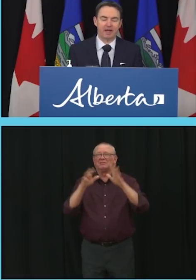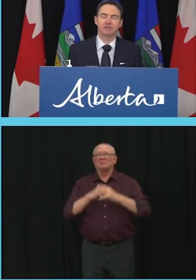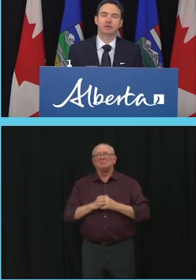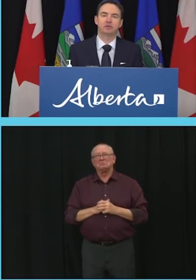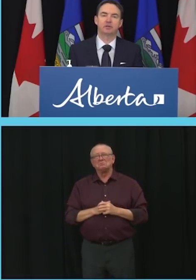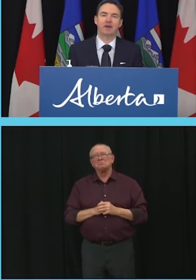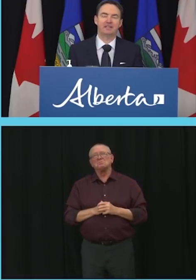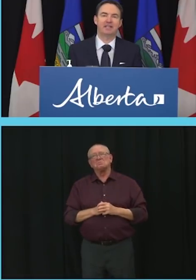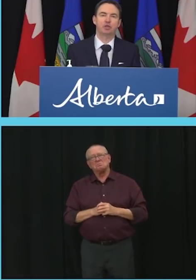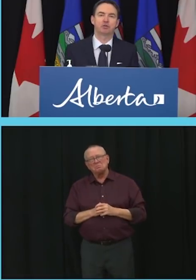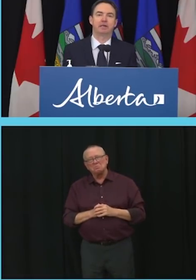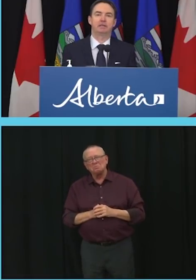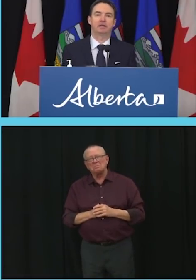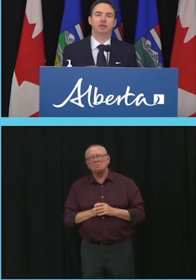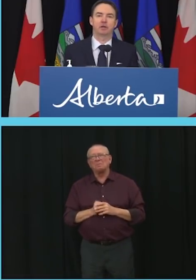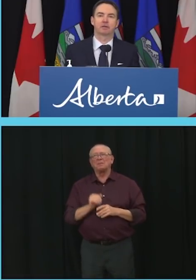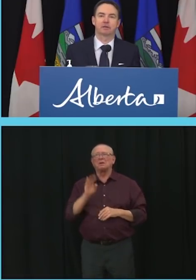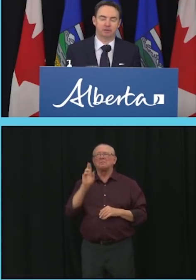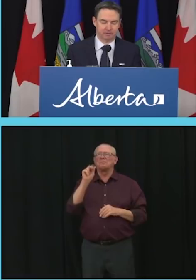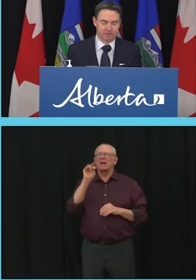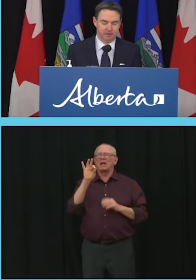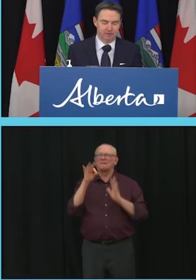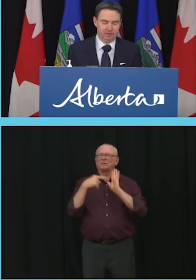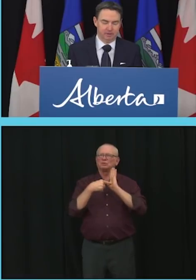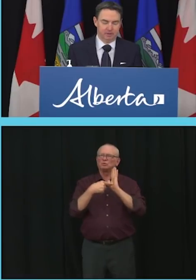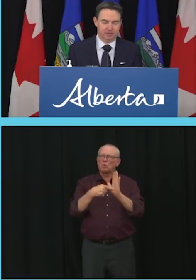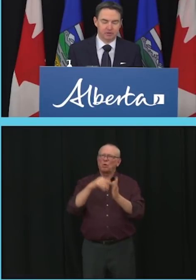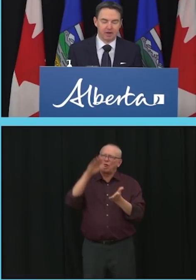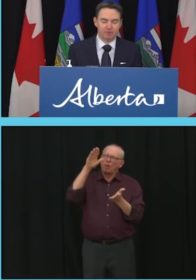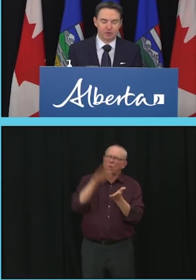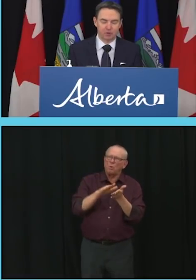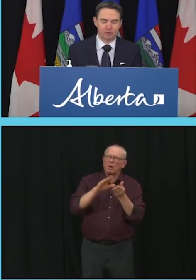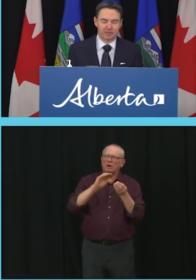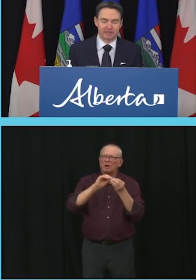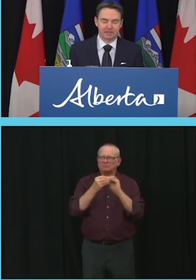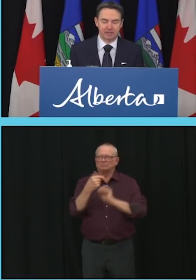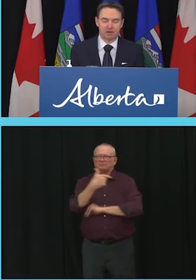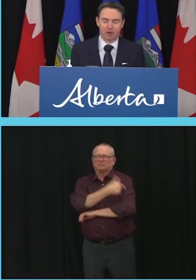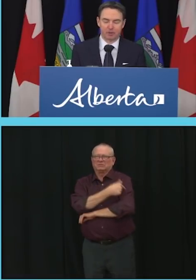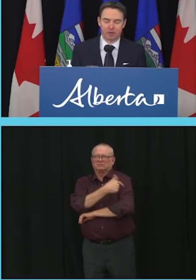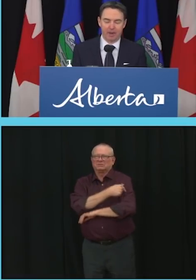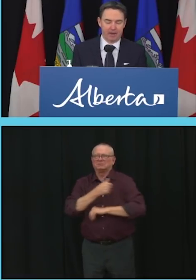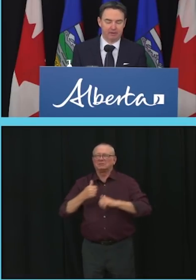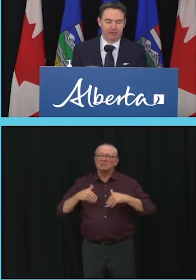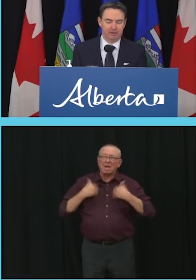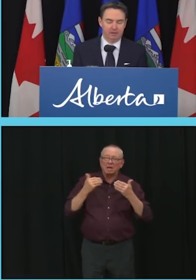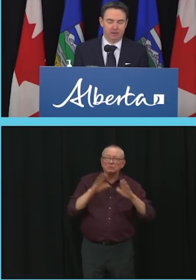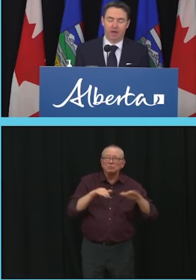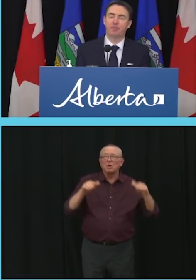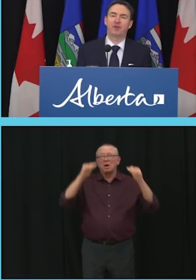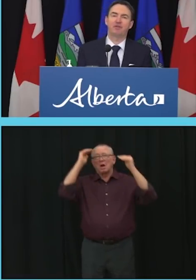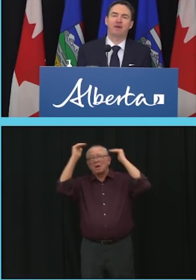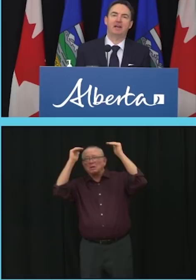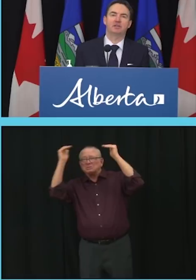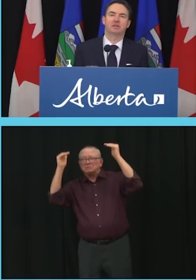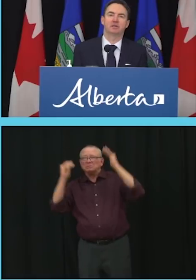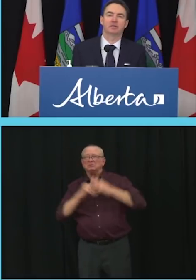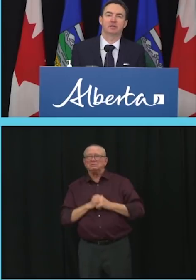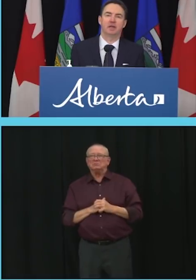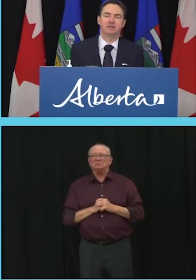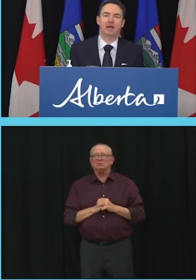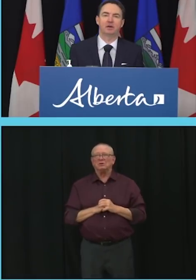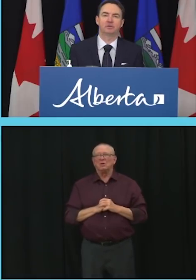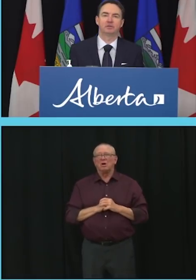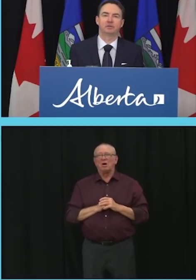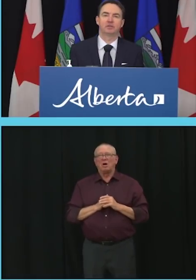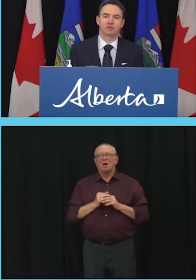low vaccination rate in younger adults. This graph shows the distinct Omicron pattern, up very fast